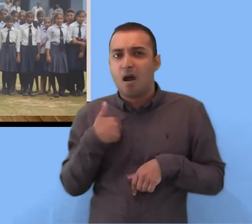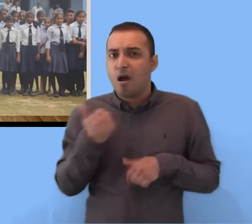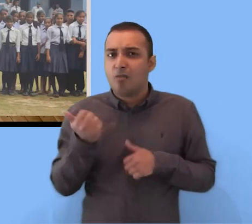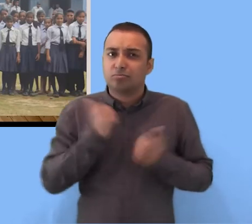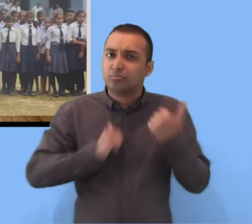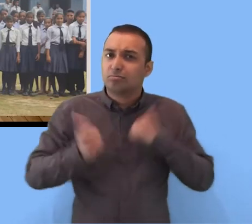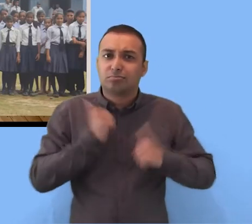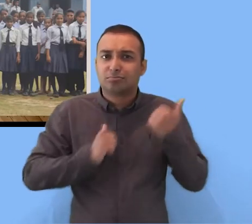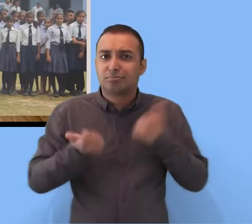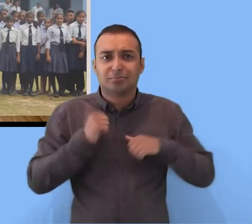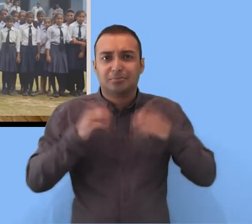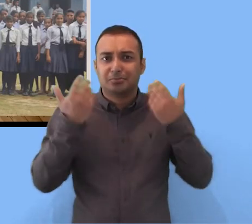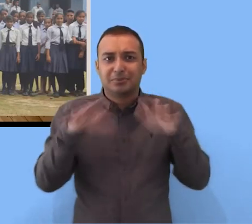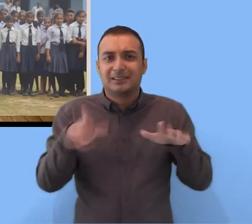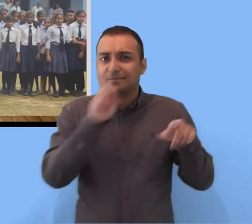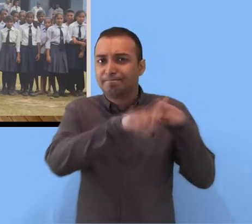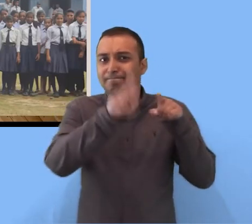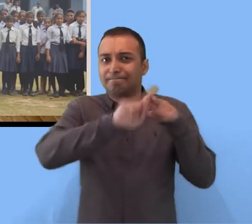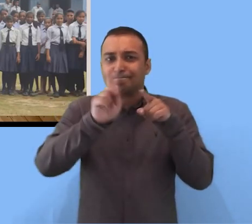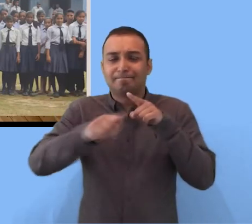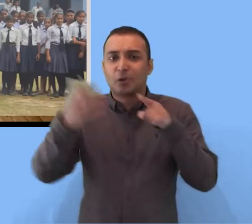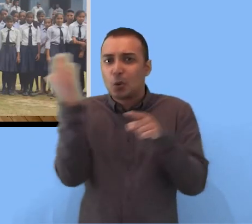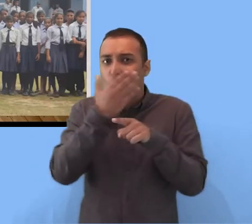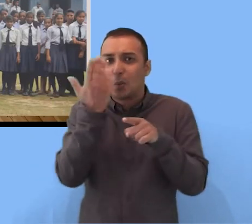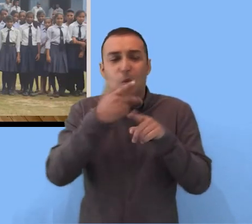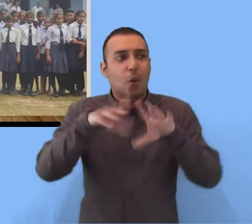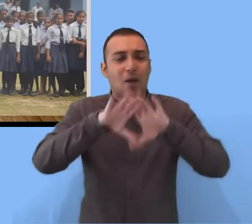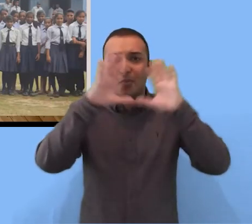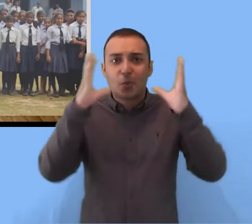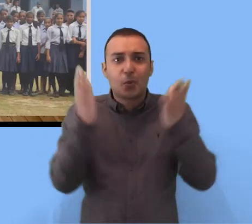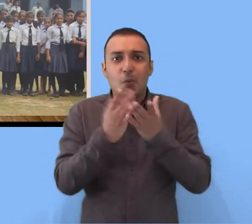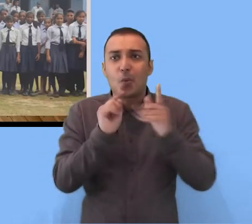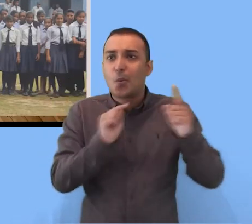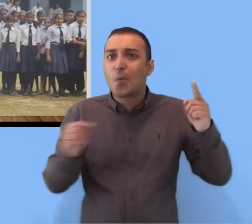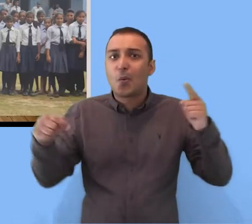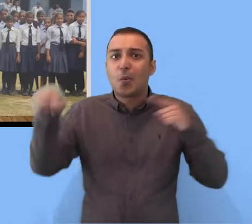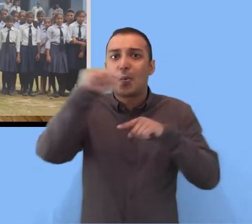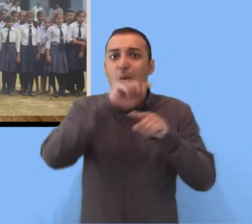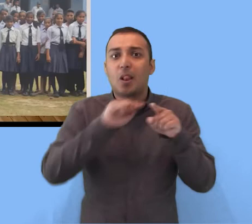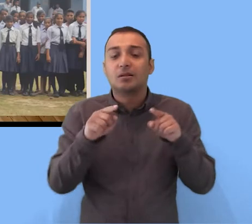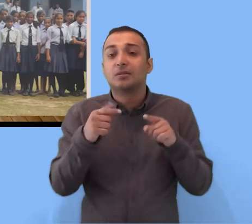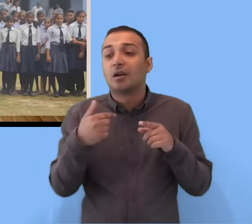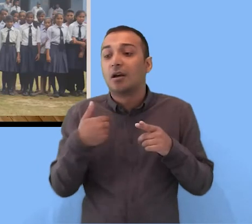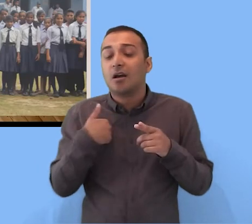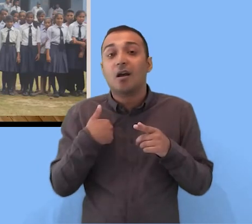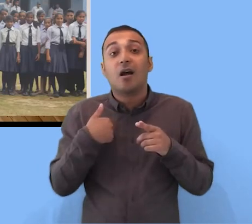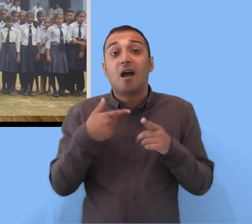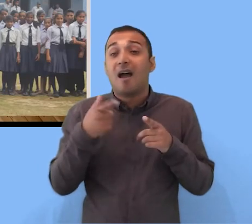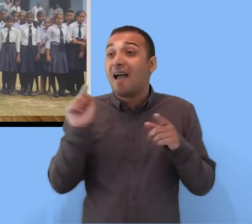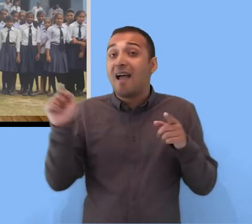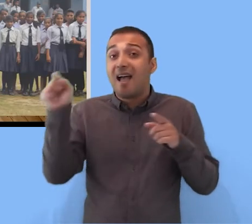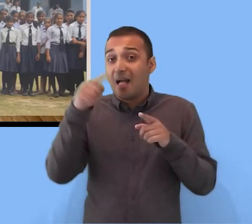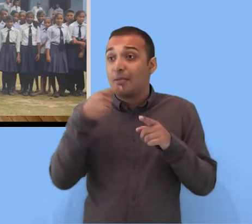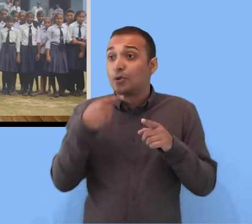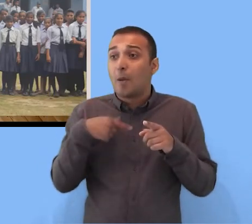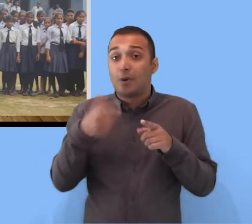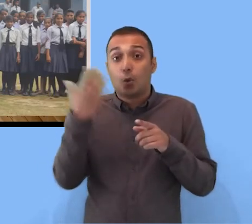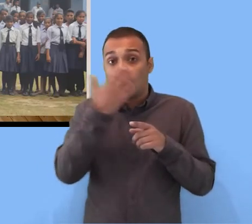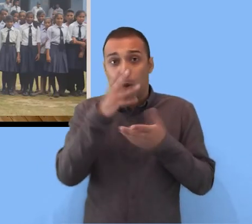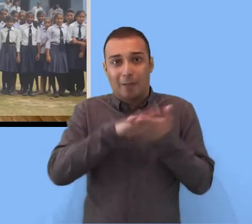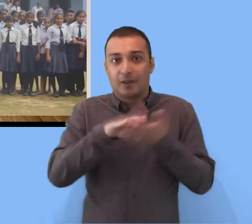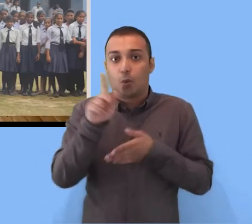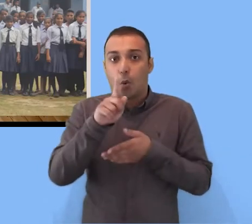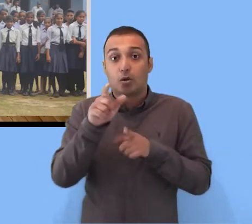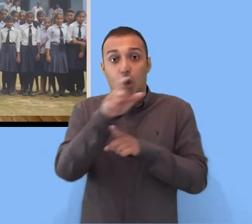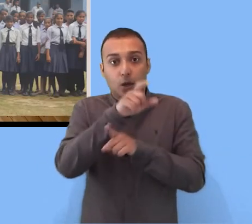around the world. And every time I've been in a school, I've been told that the school is actually the community of people. It's not the building. Otherwise, you wouldn't be able